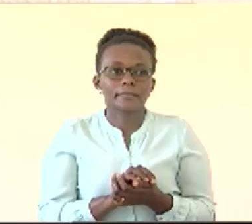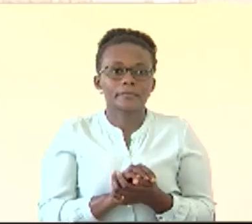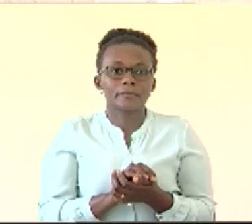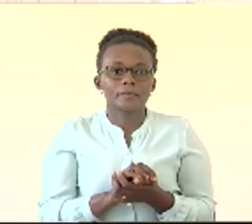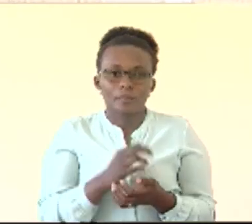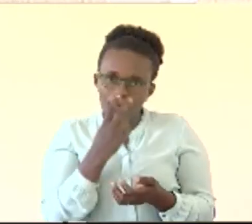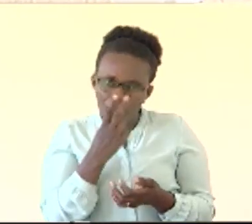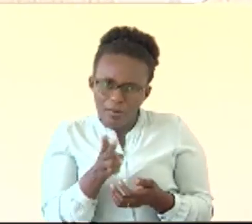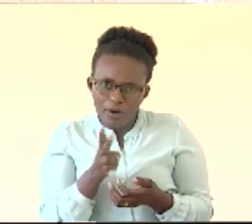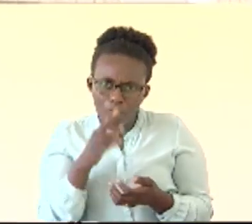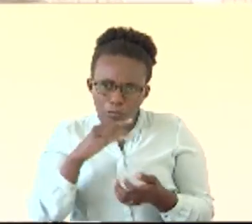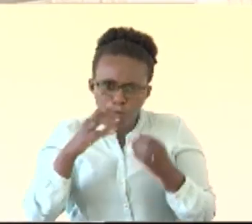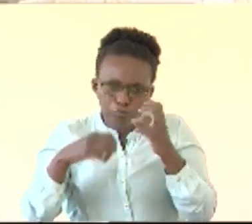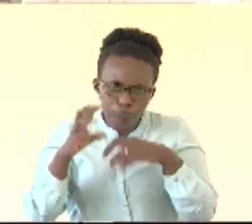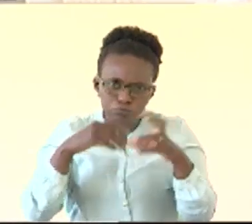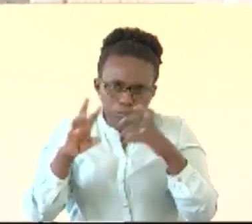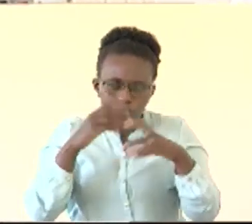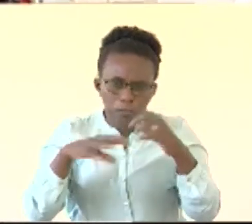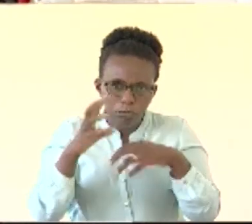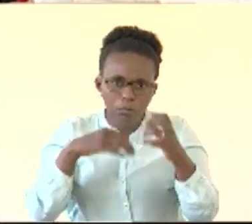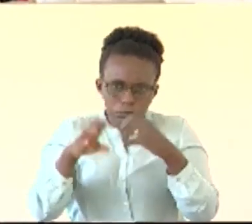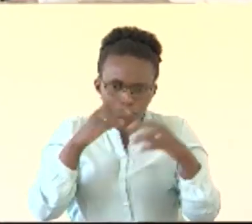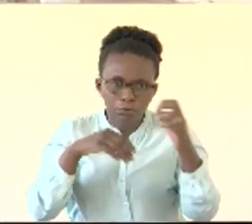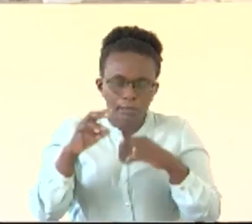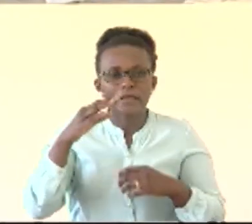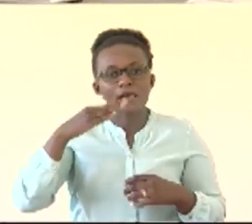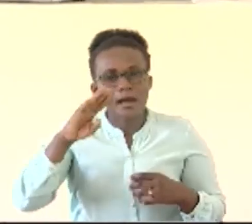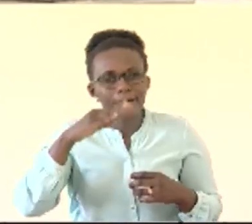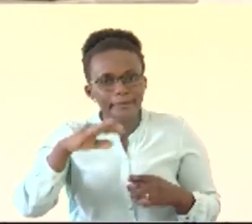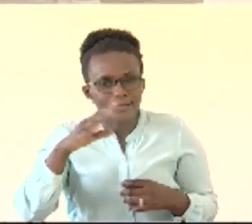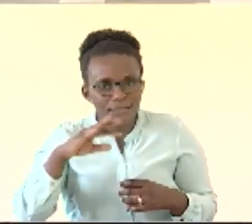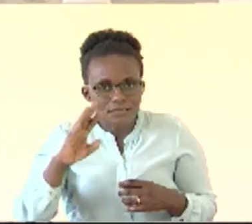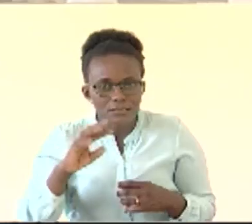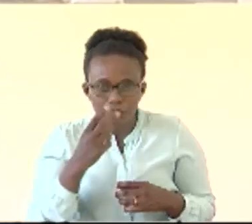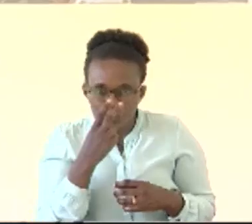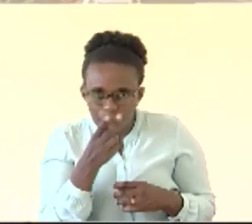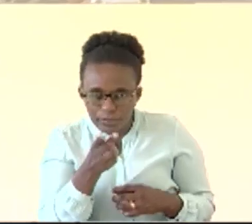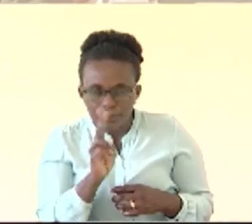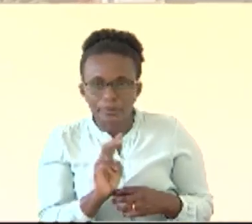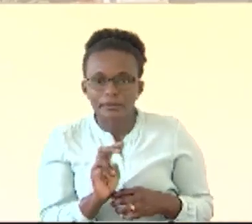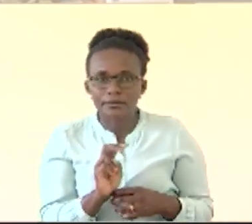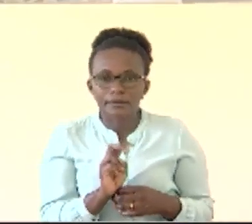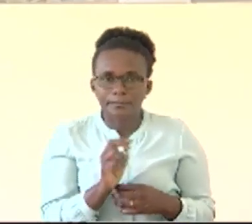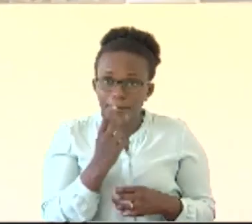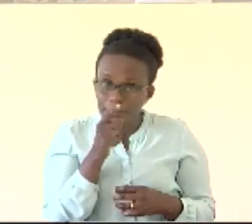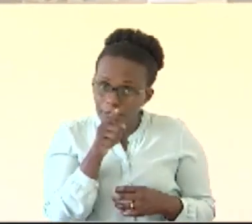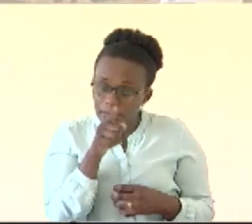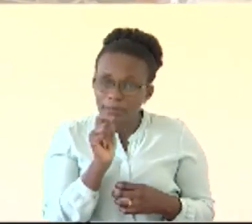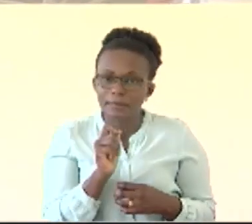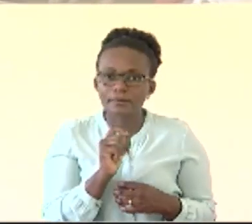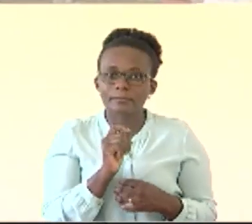the gas immediately coming back. You see the bubbles of the gas there on the